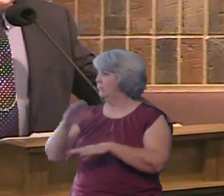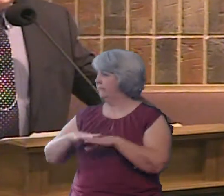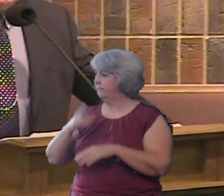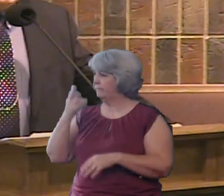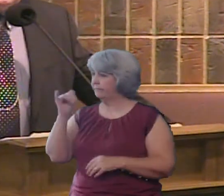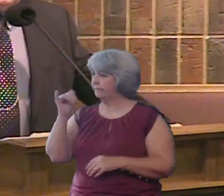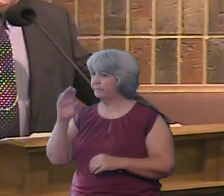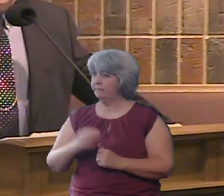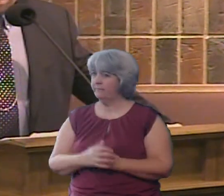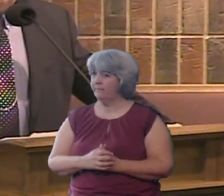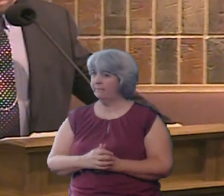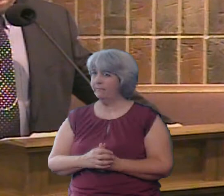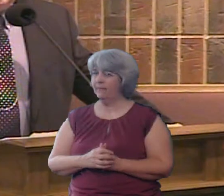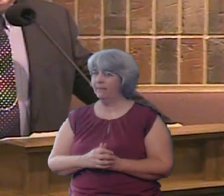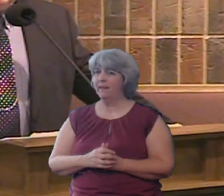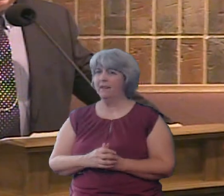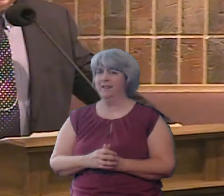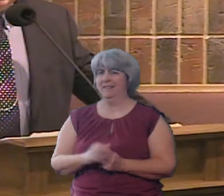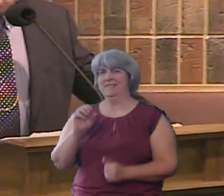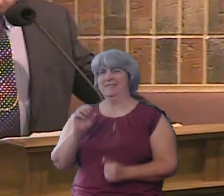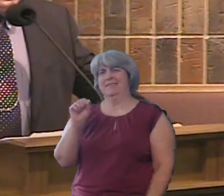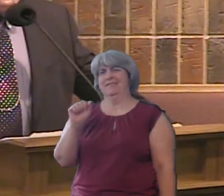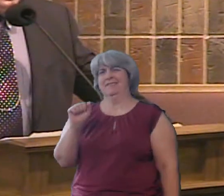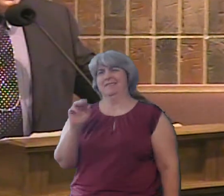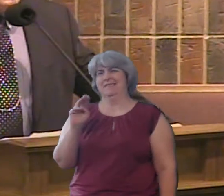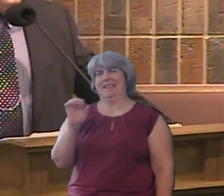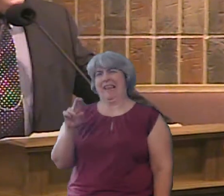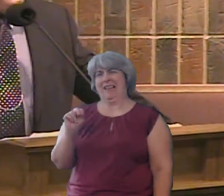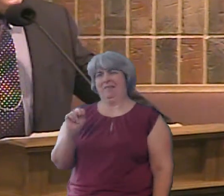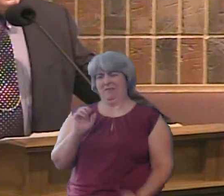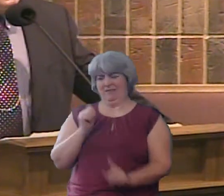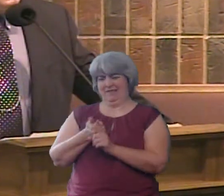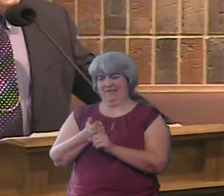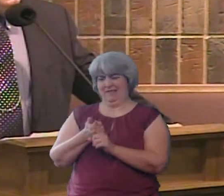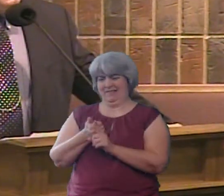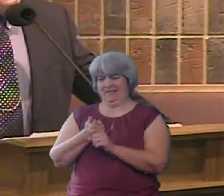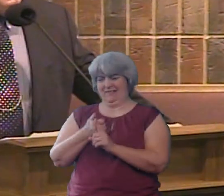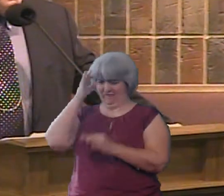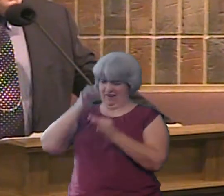How can Samson be a mark of faithfulness or faith?